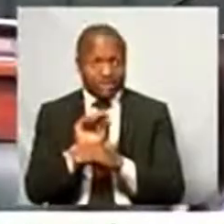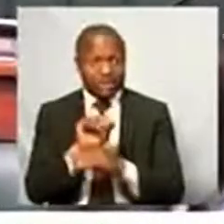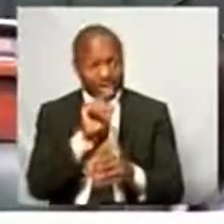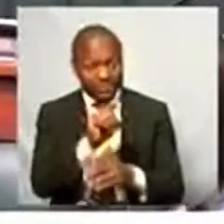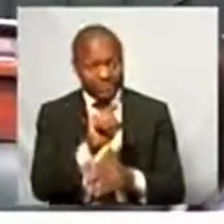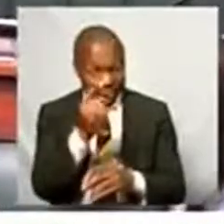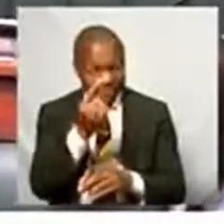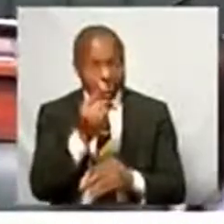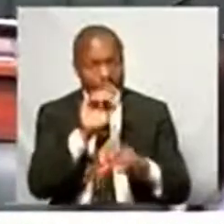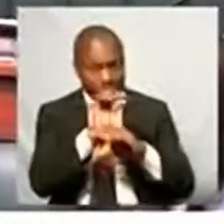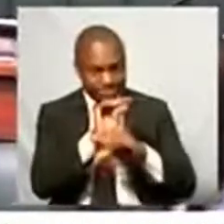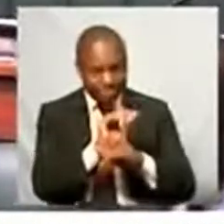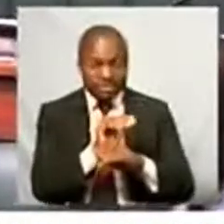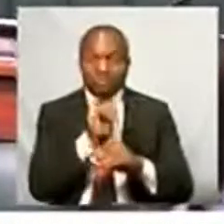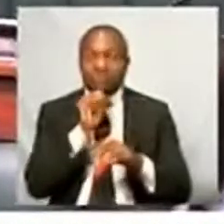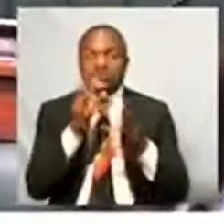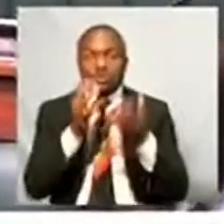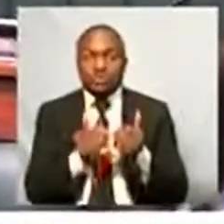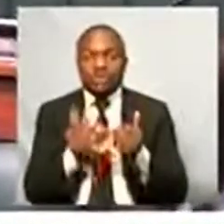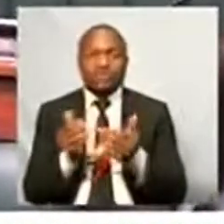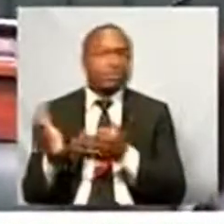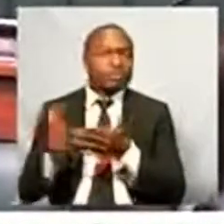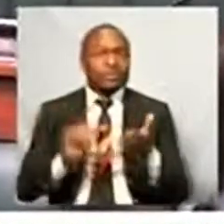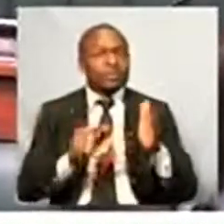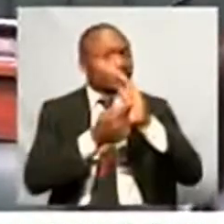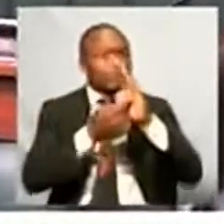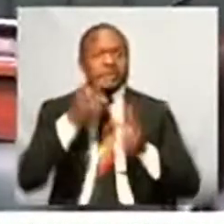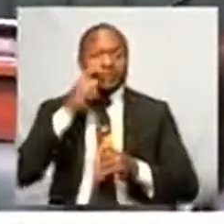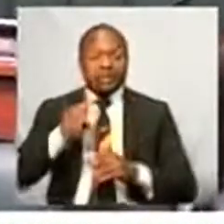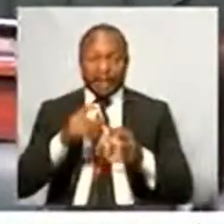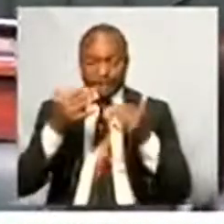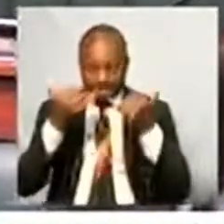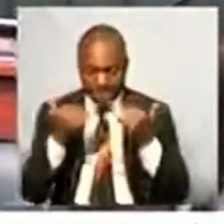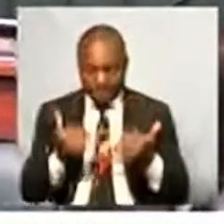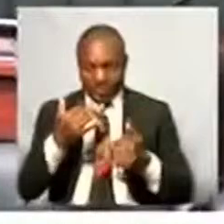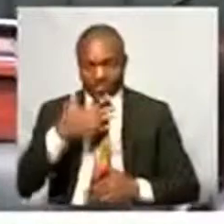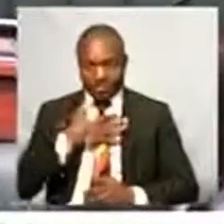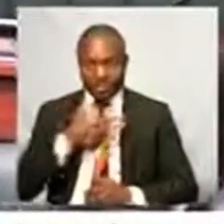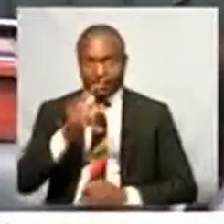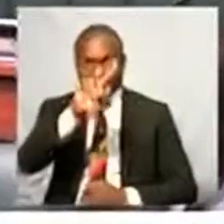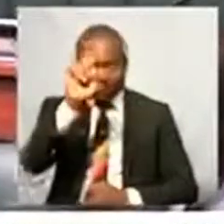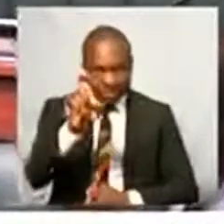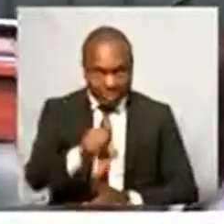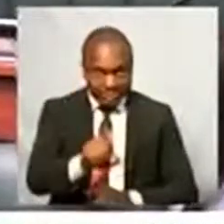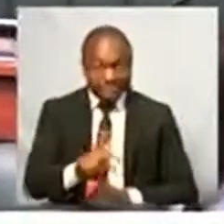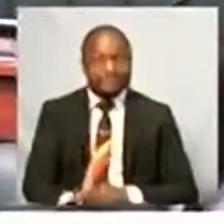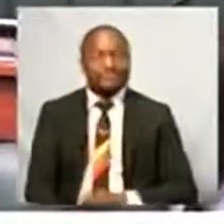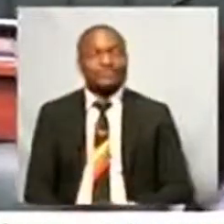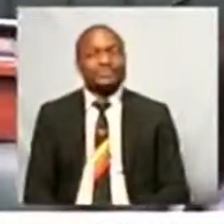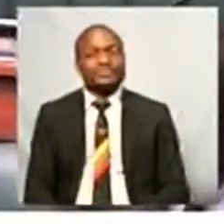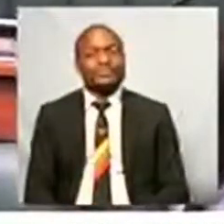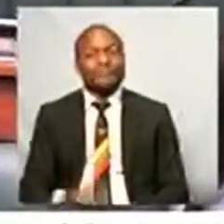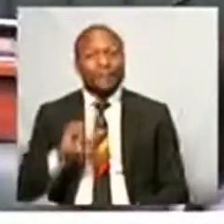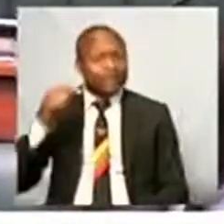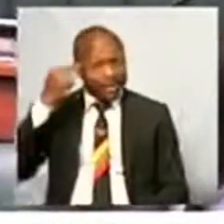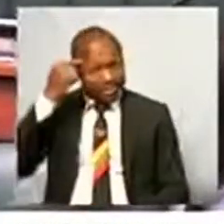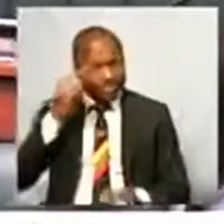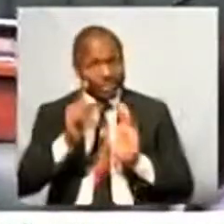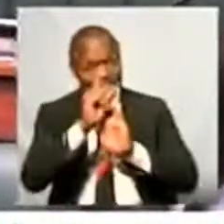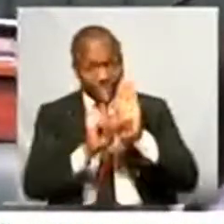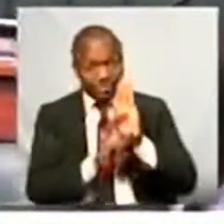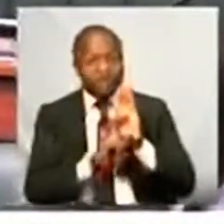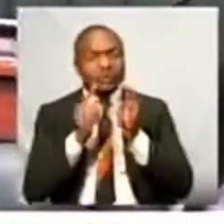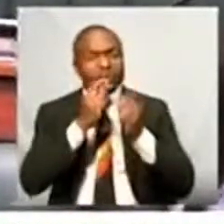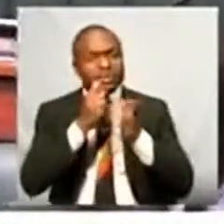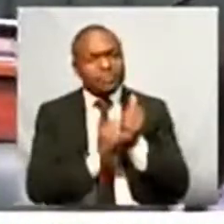was a comment because I didn't want to raise a point of order. Please go so my straight question to your is, question. It's very straightforward. You say that it's government policy, you refer